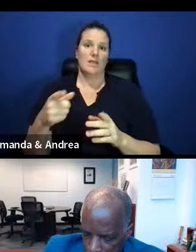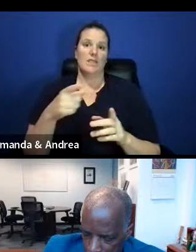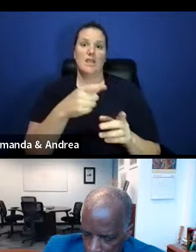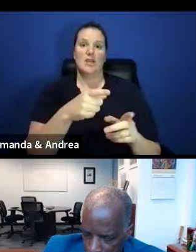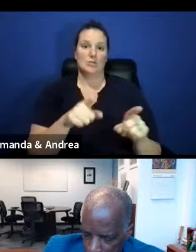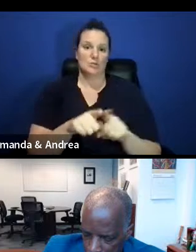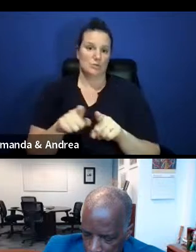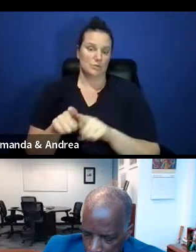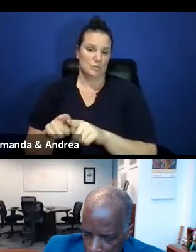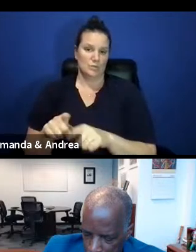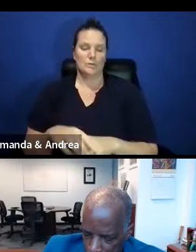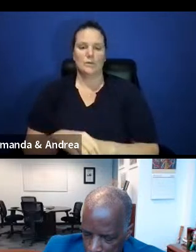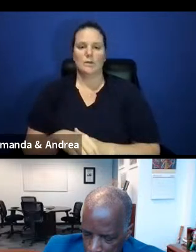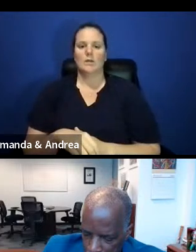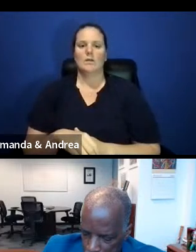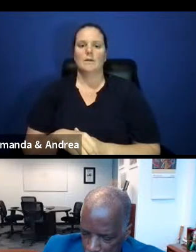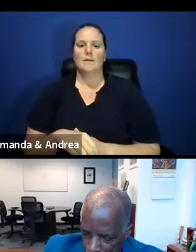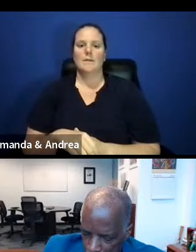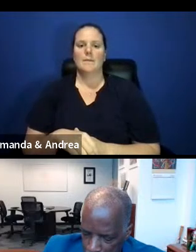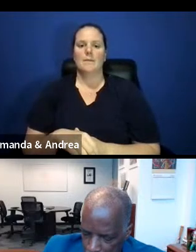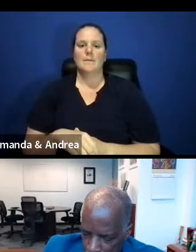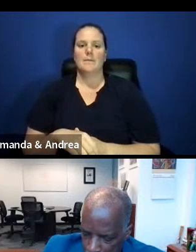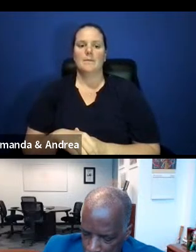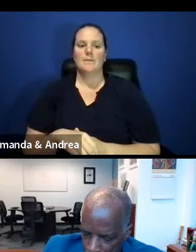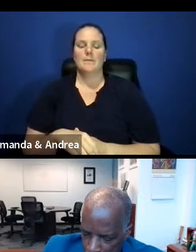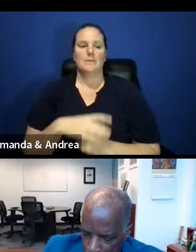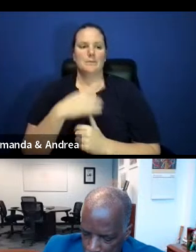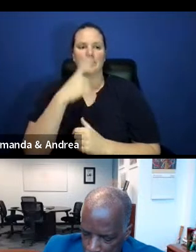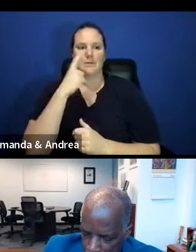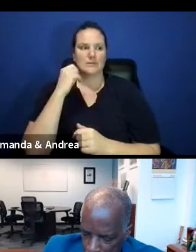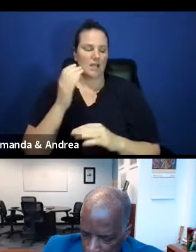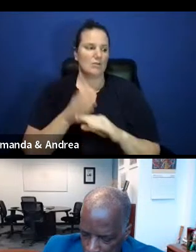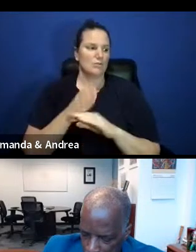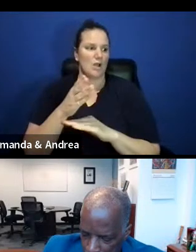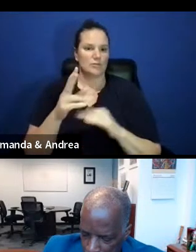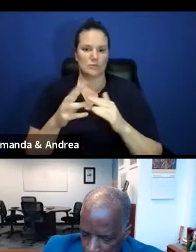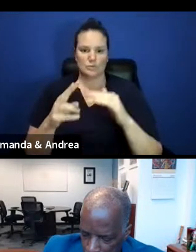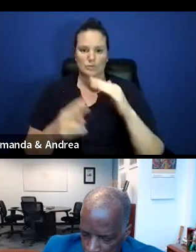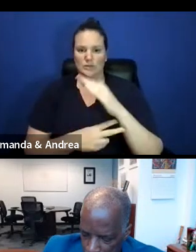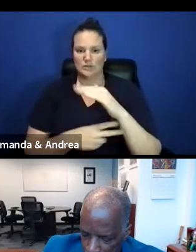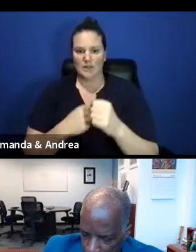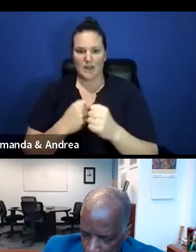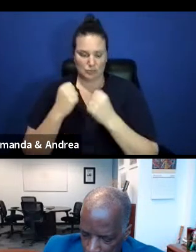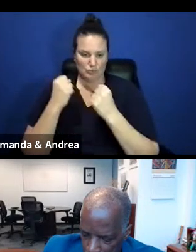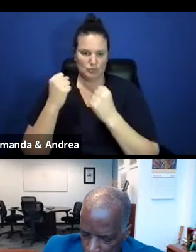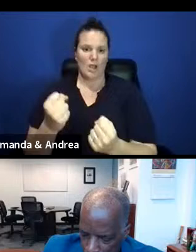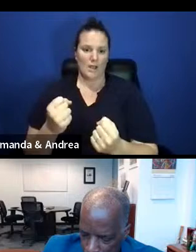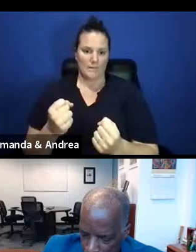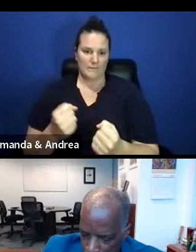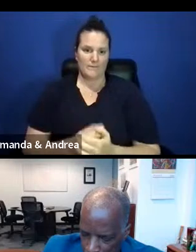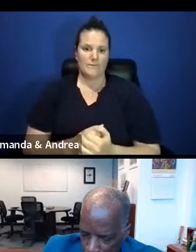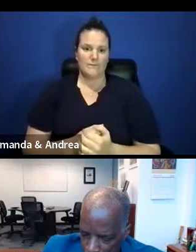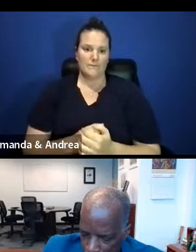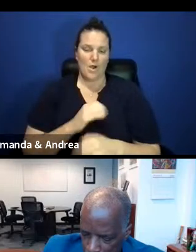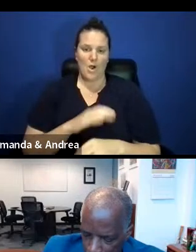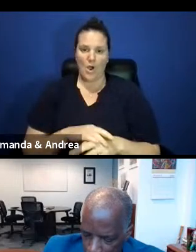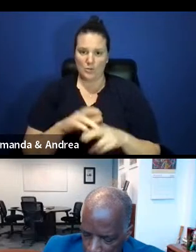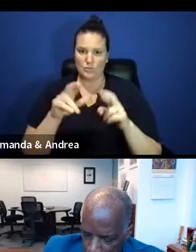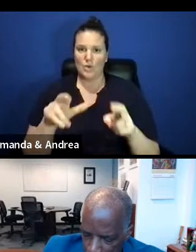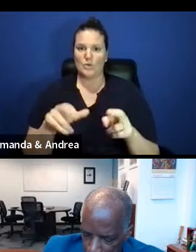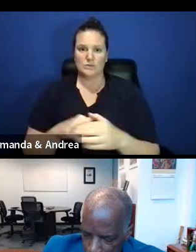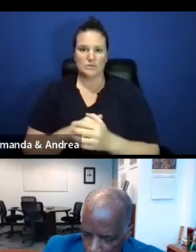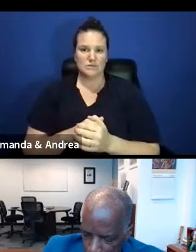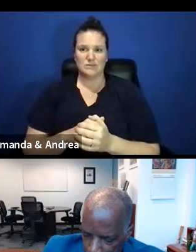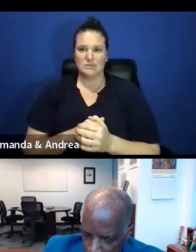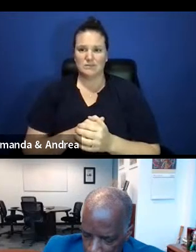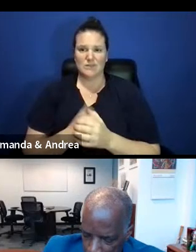also, because they cross the bridge, they drive on the roads, they are as